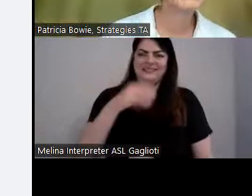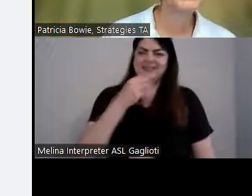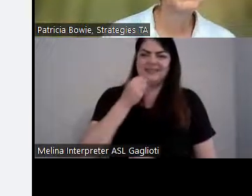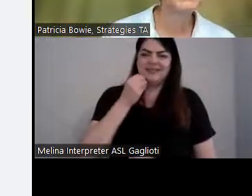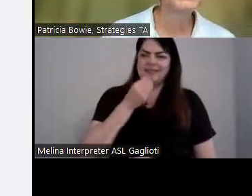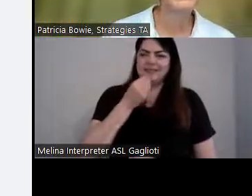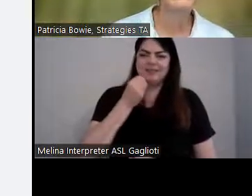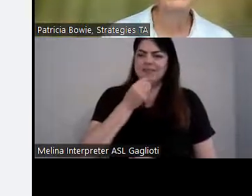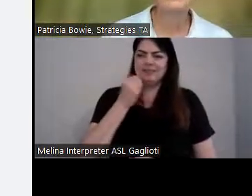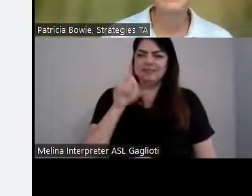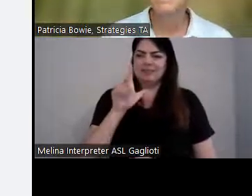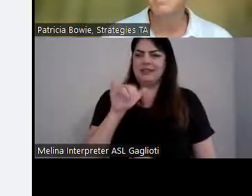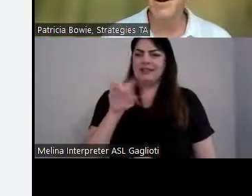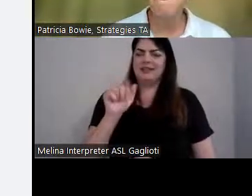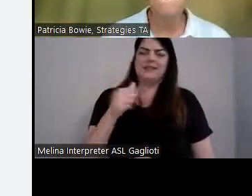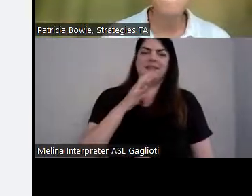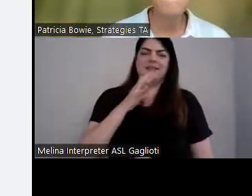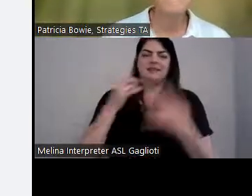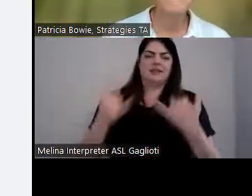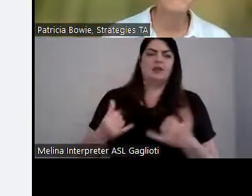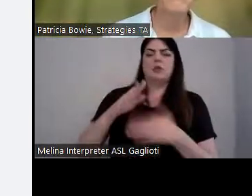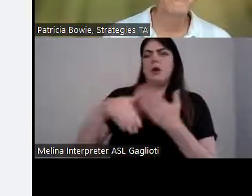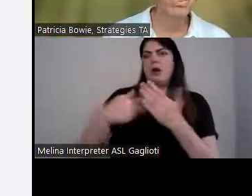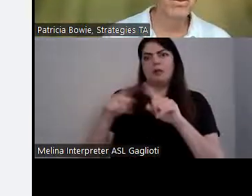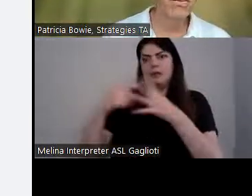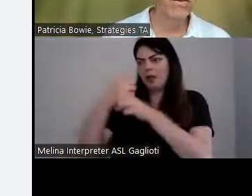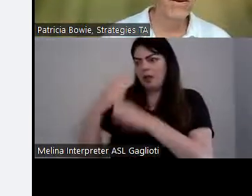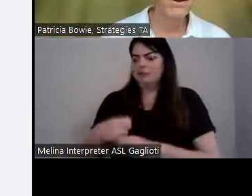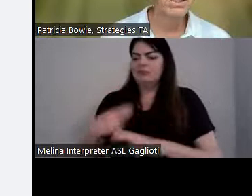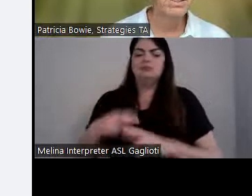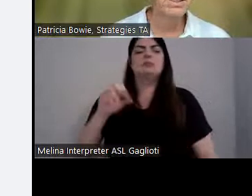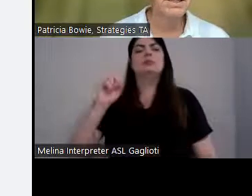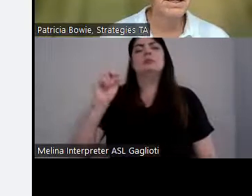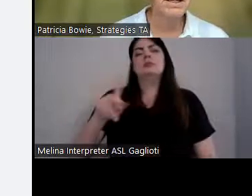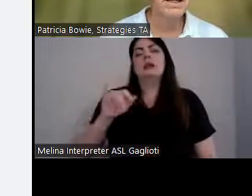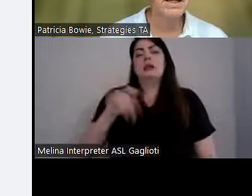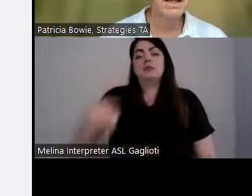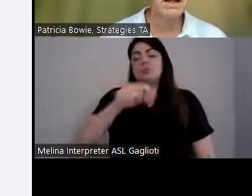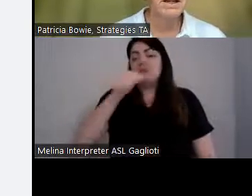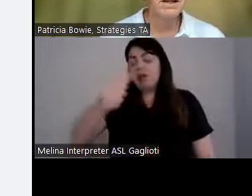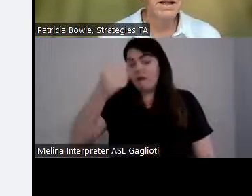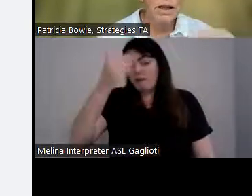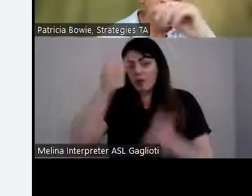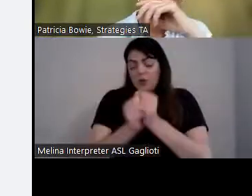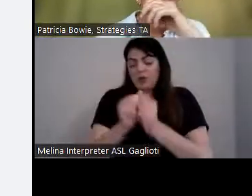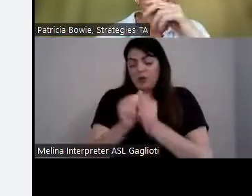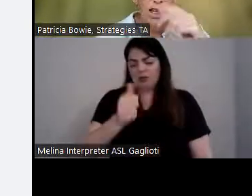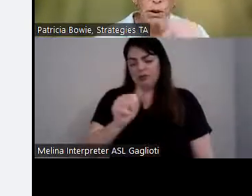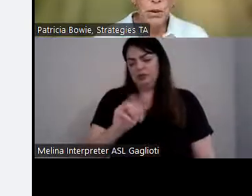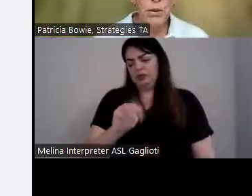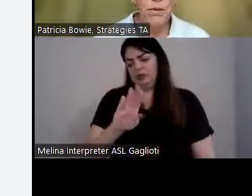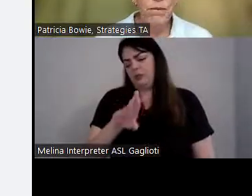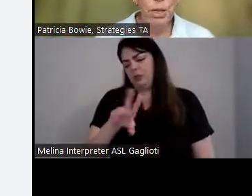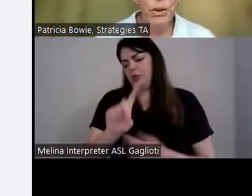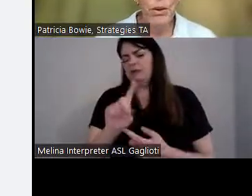different acronyms and names. Right. So for those of you who are not familiar with Jamboard, it's pretty simple to use, but I